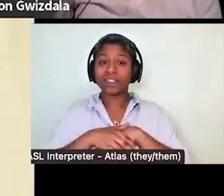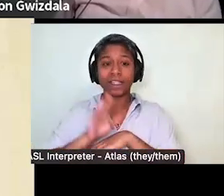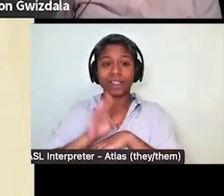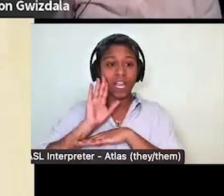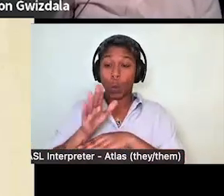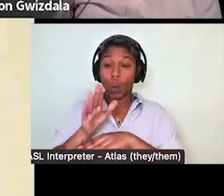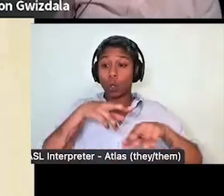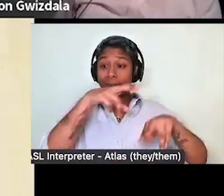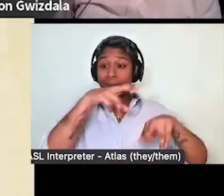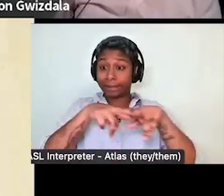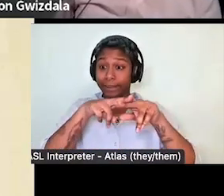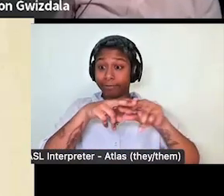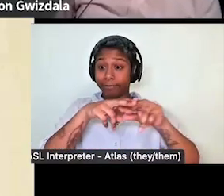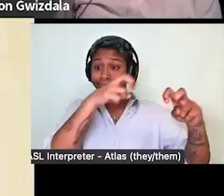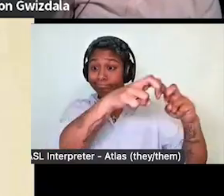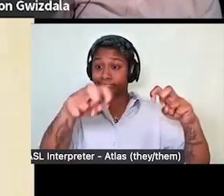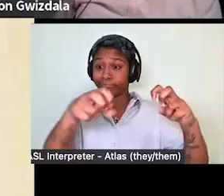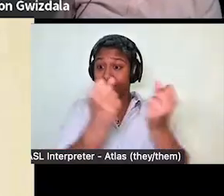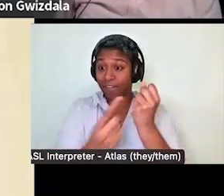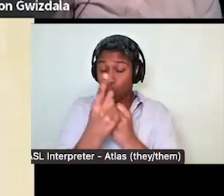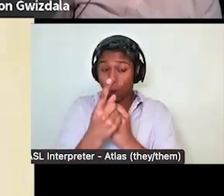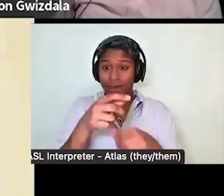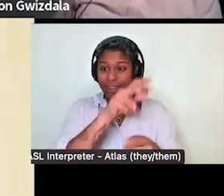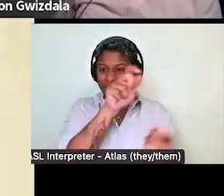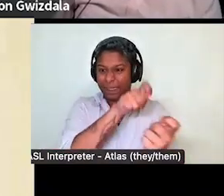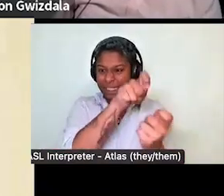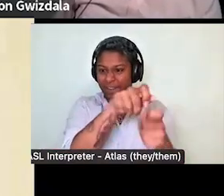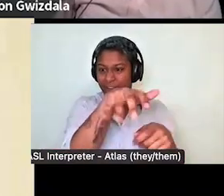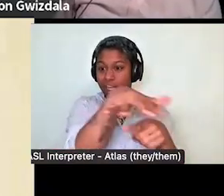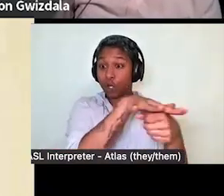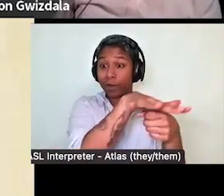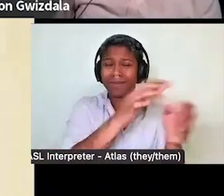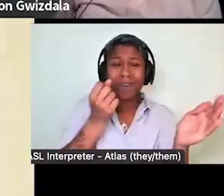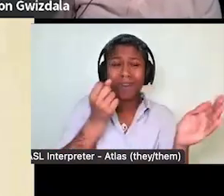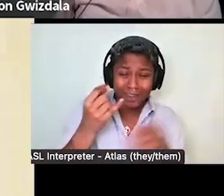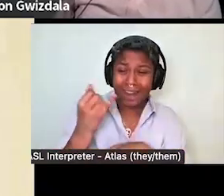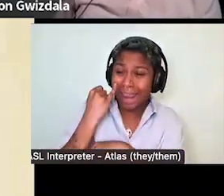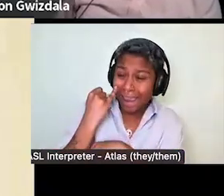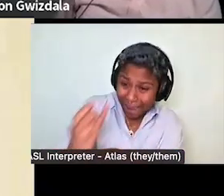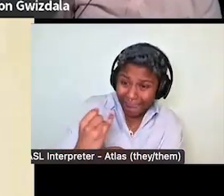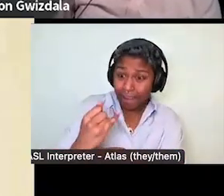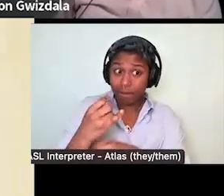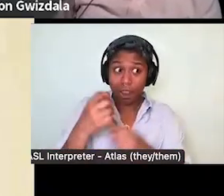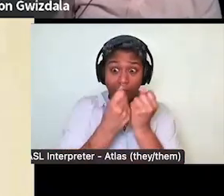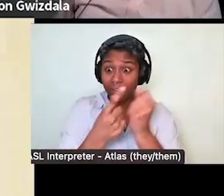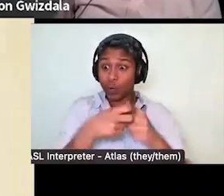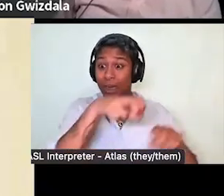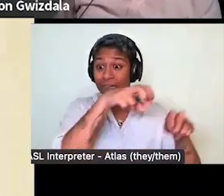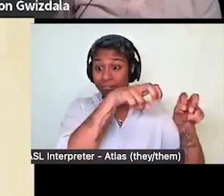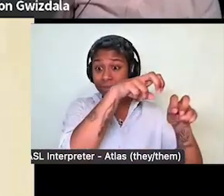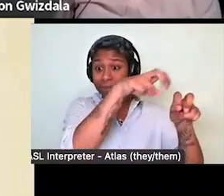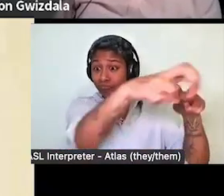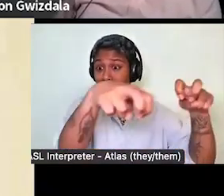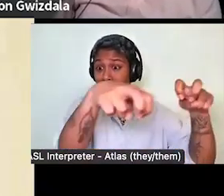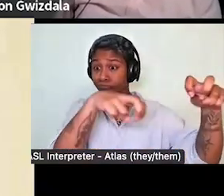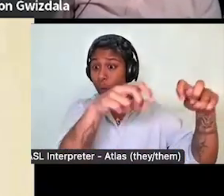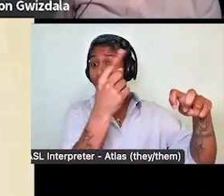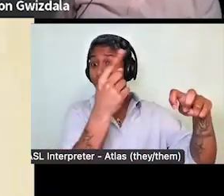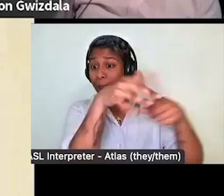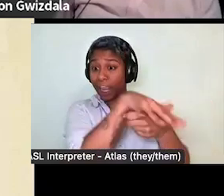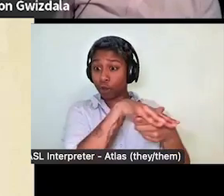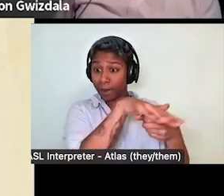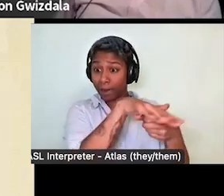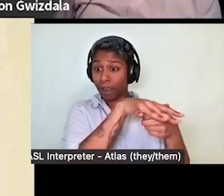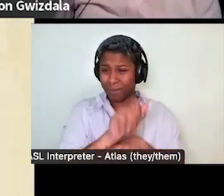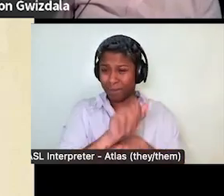and they seat you with your service dog away from everyone else. They seat you back by the kitchen or by the restroom, places